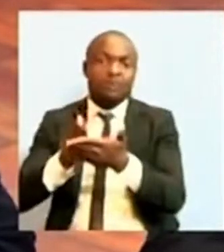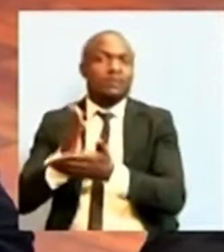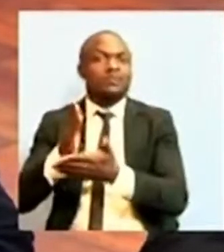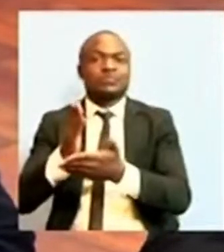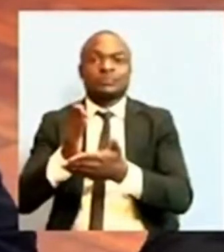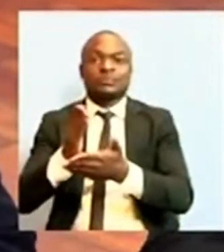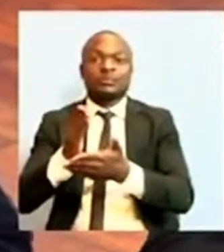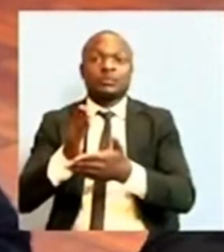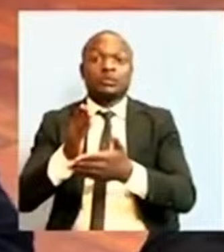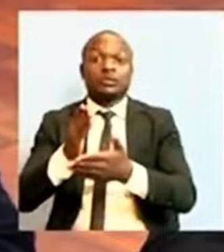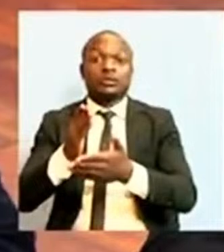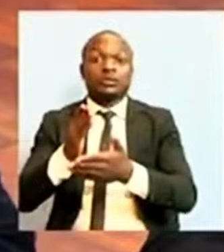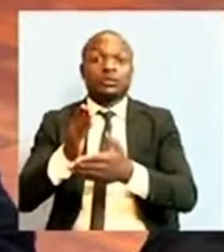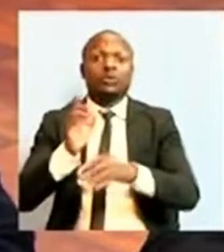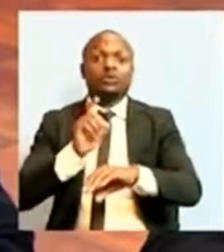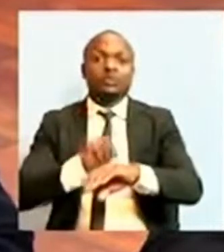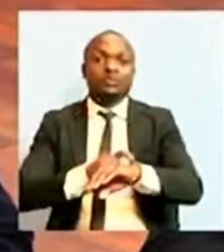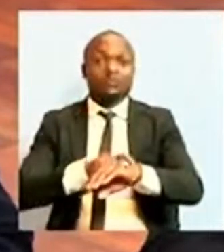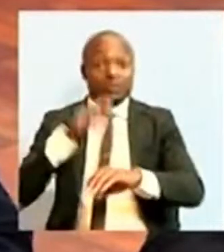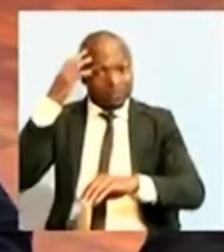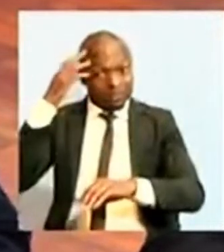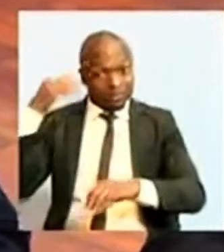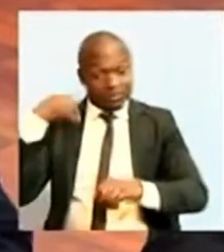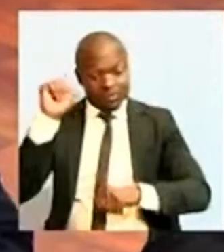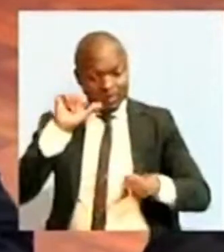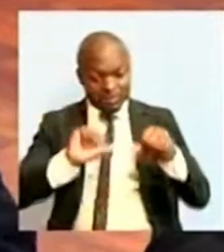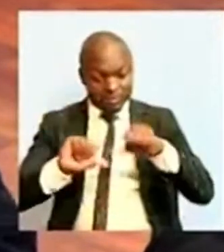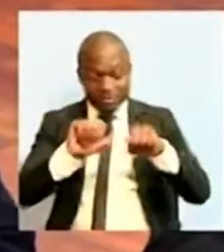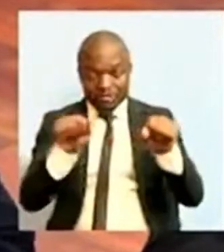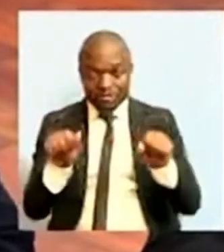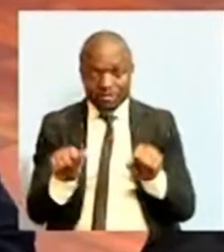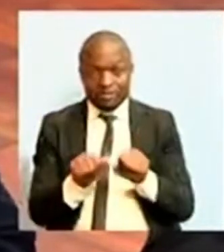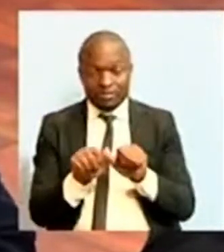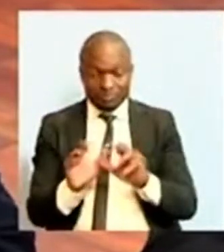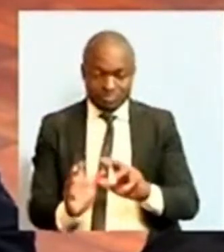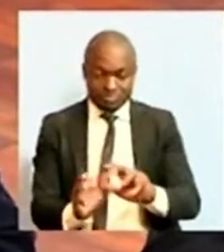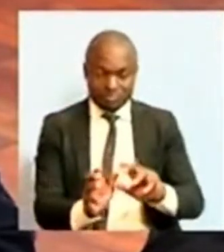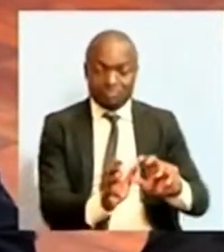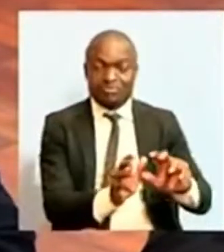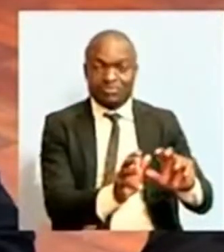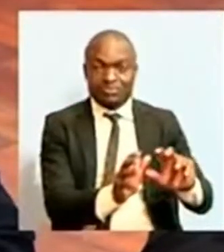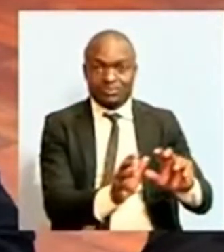to the Office of the Auditor General. You may skip